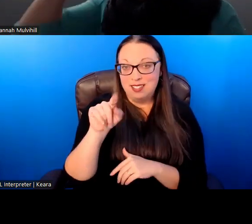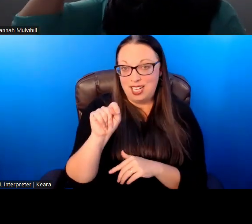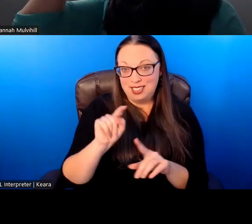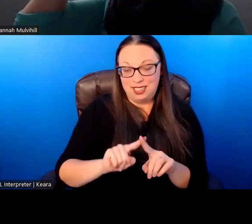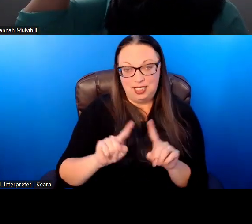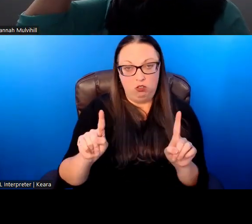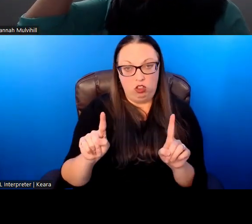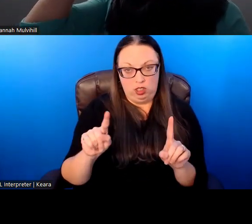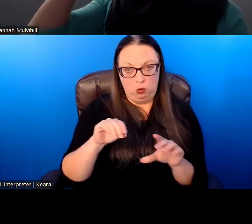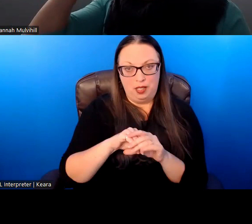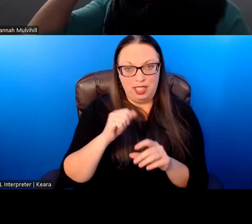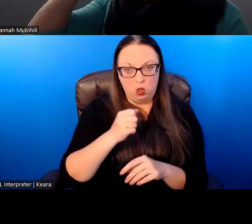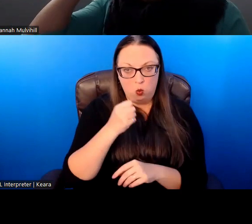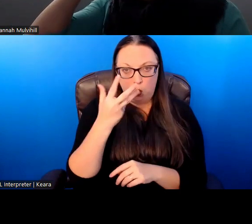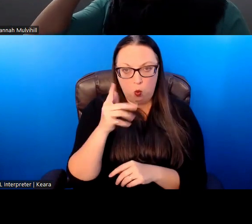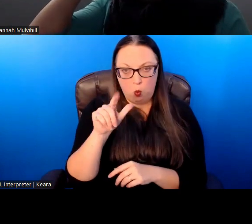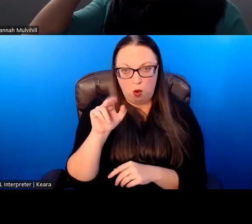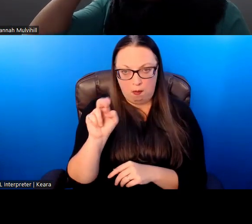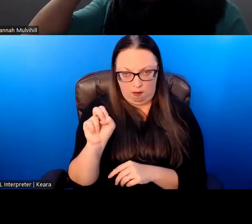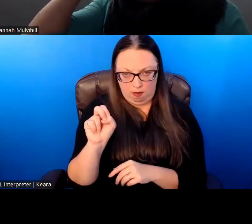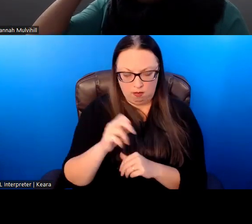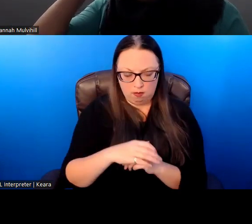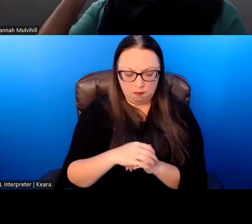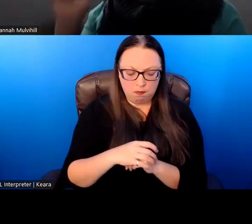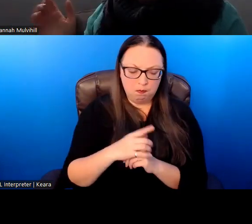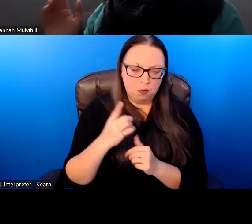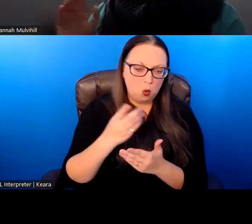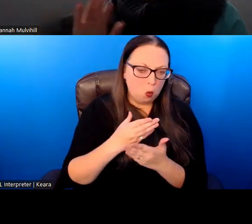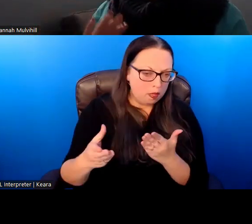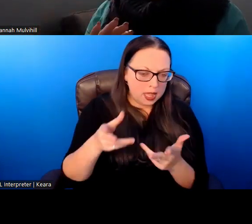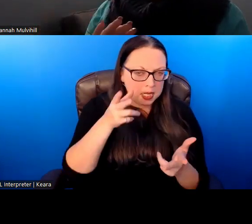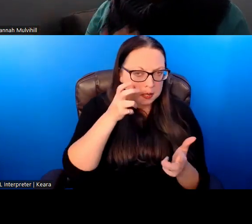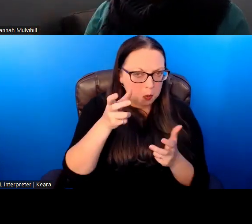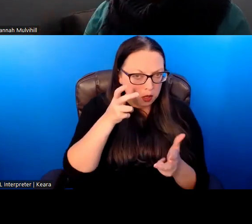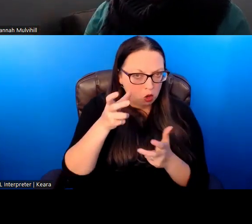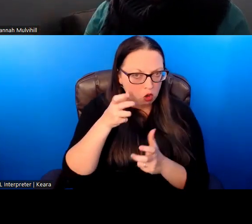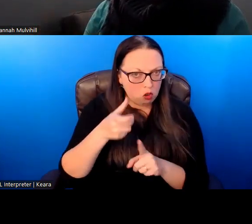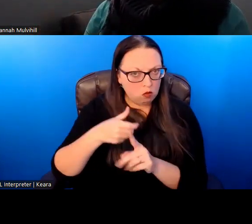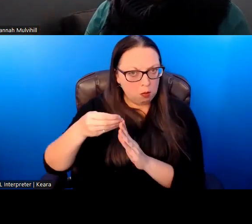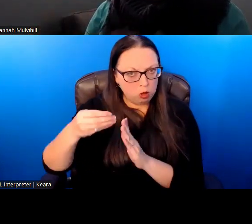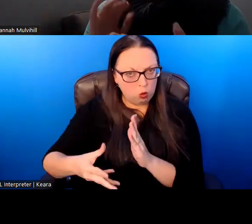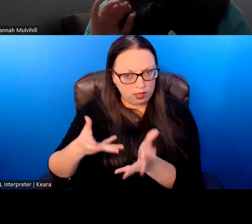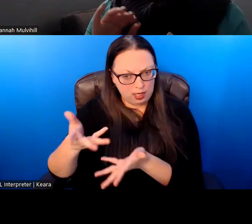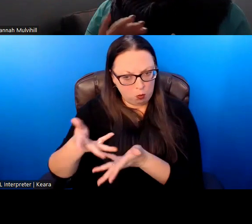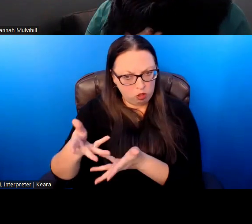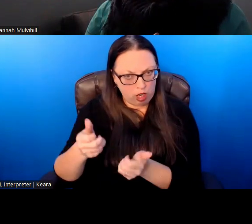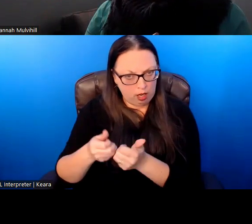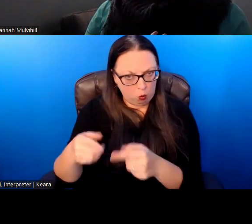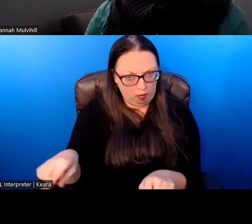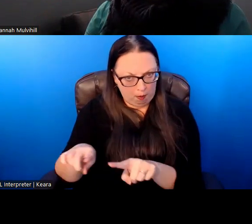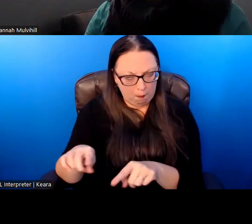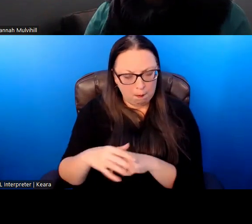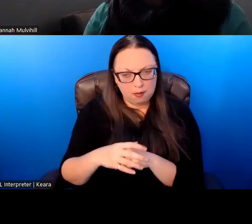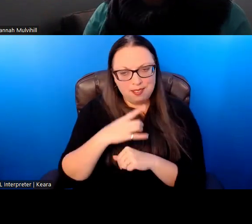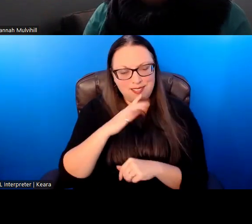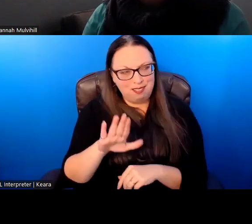our warm line. And one of the things that we heard from the students we talked to was, but